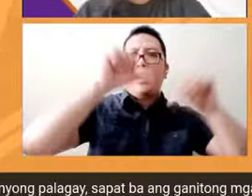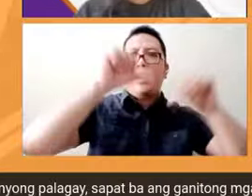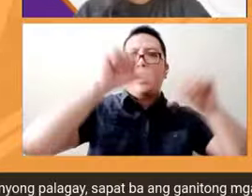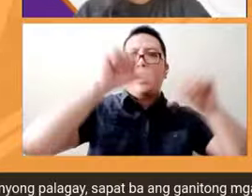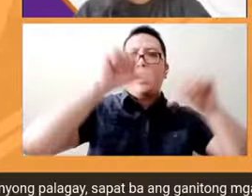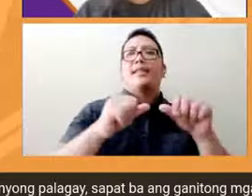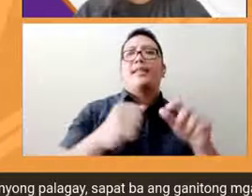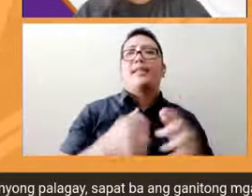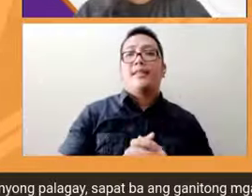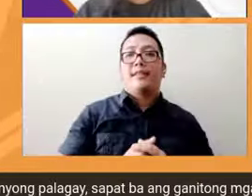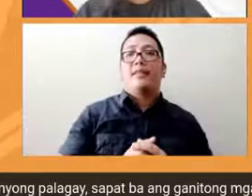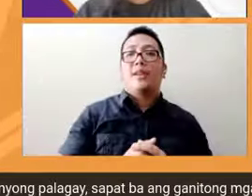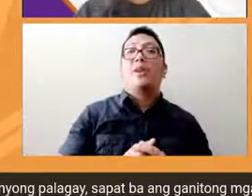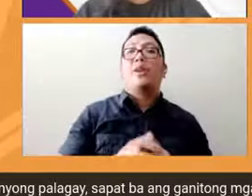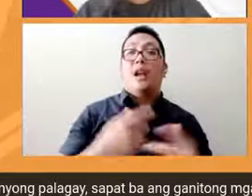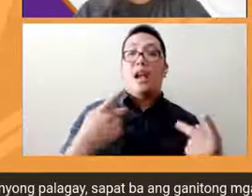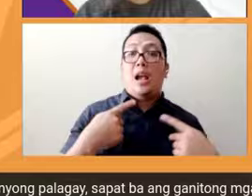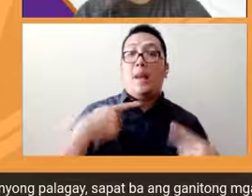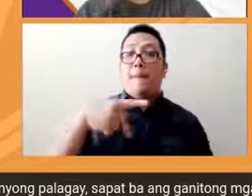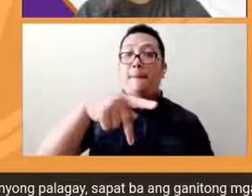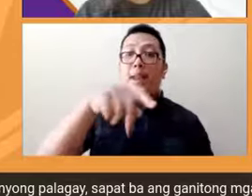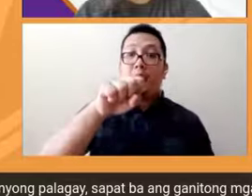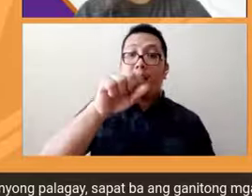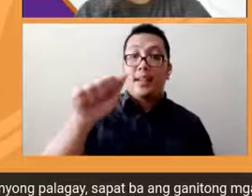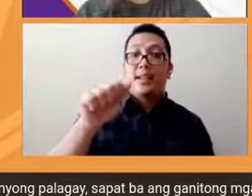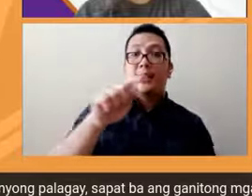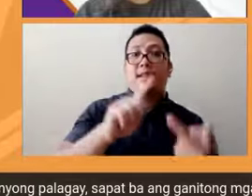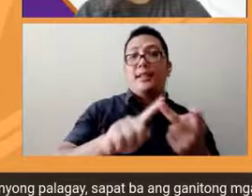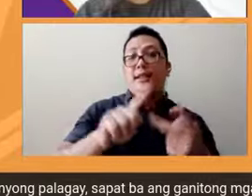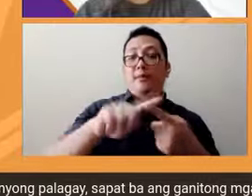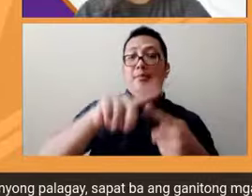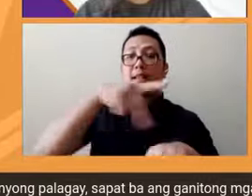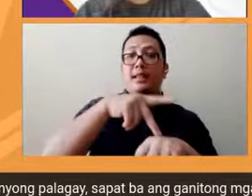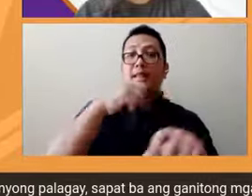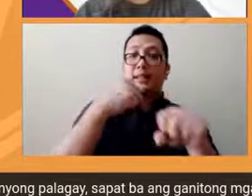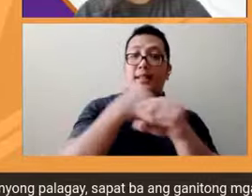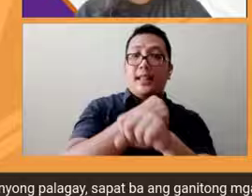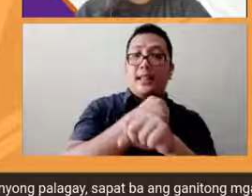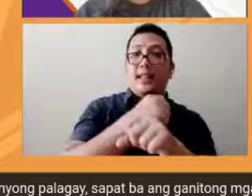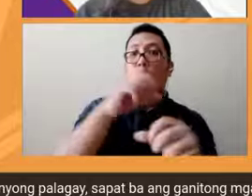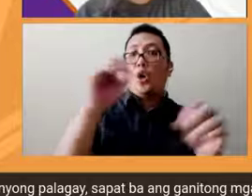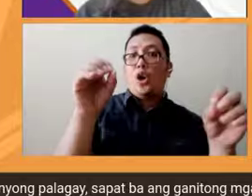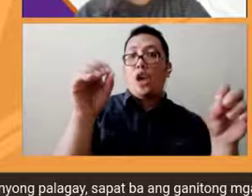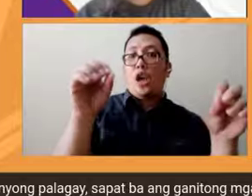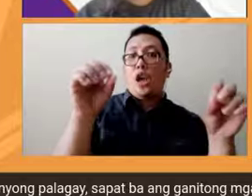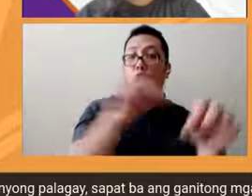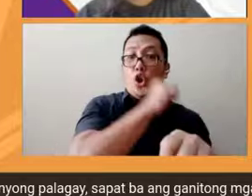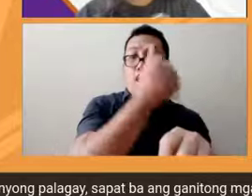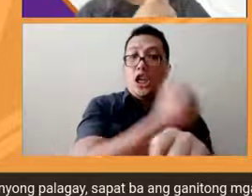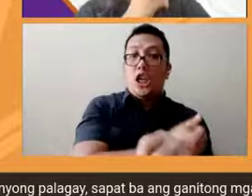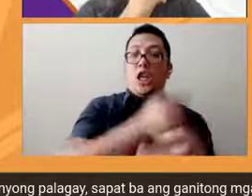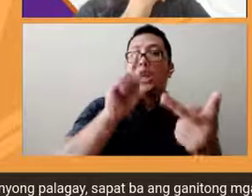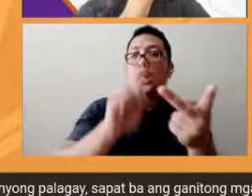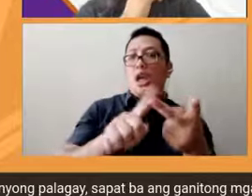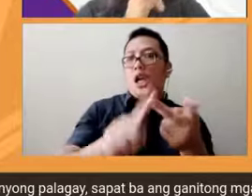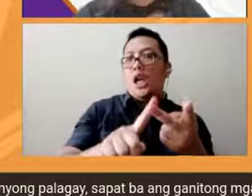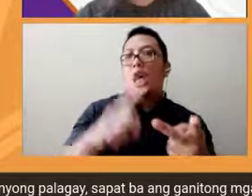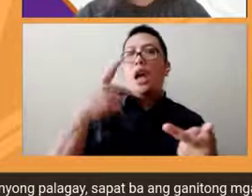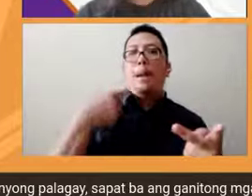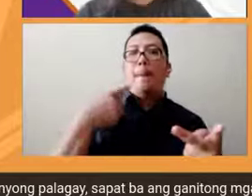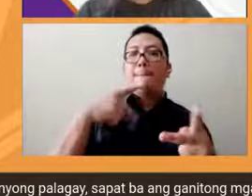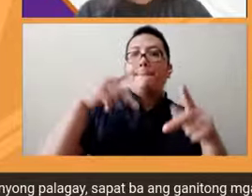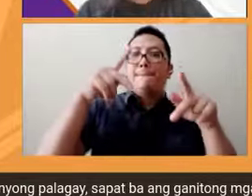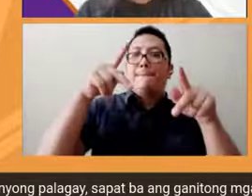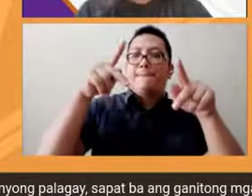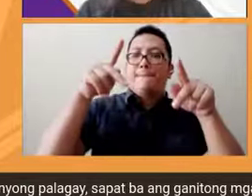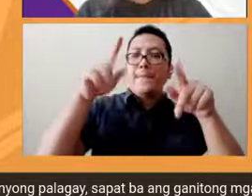have the PSA and we have the commission on persons with disability or whatever that